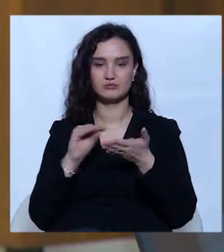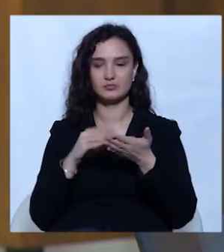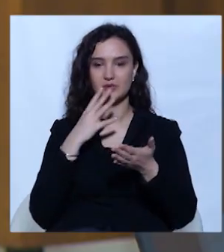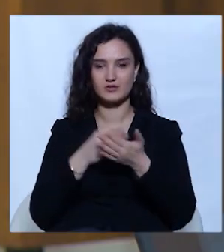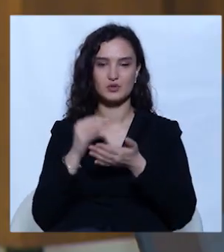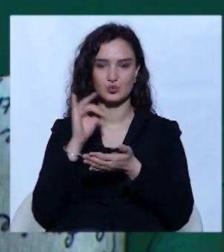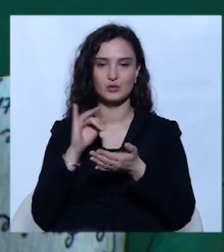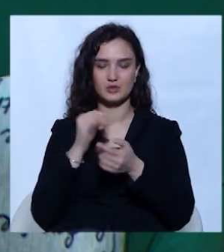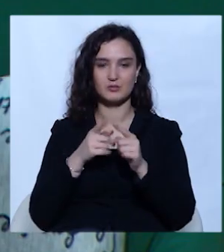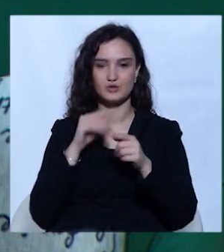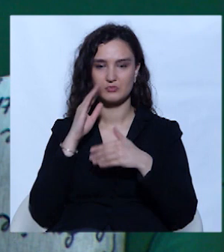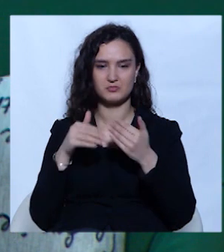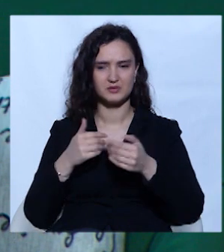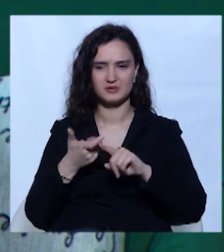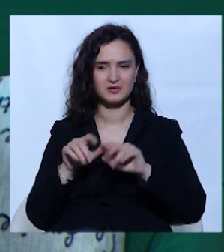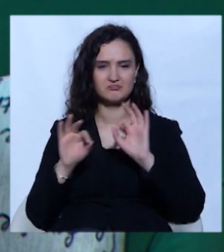that. Fascinating.